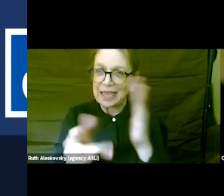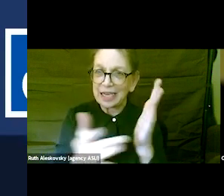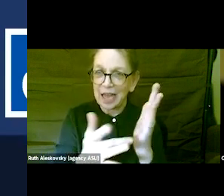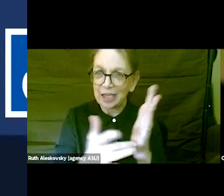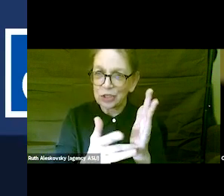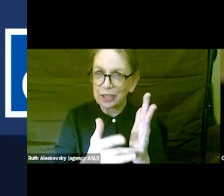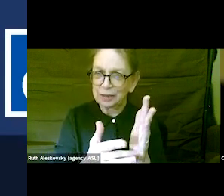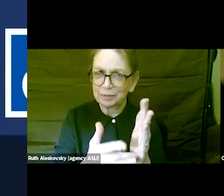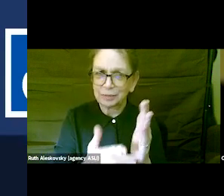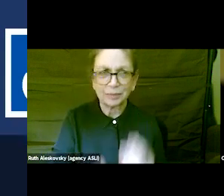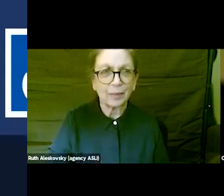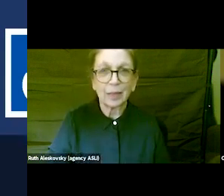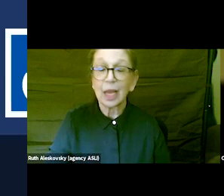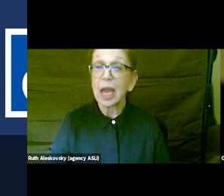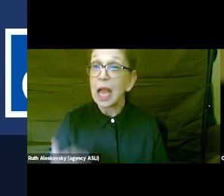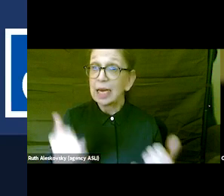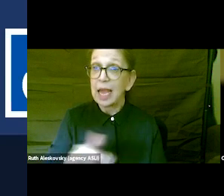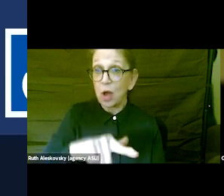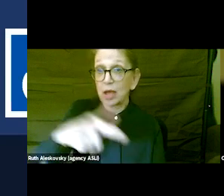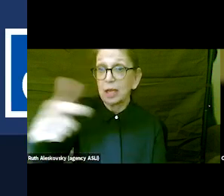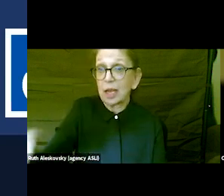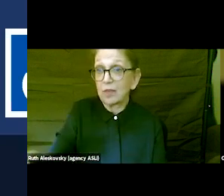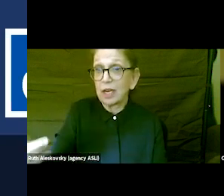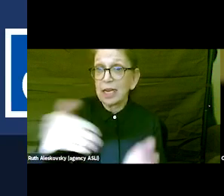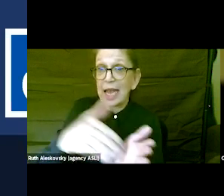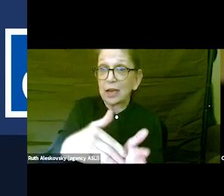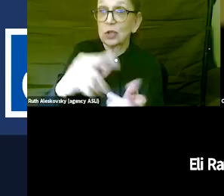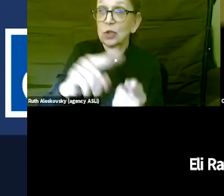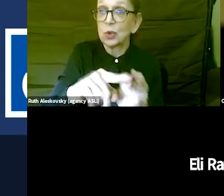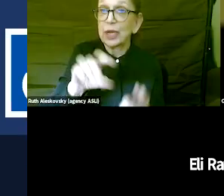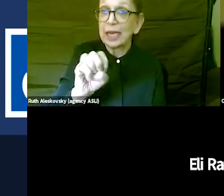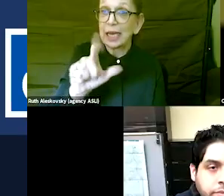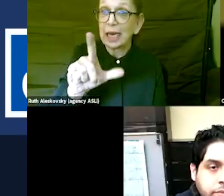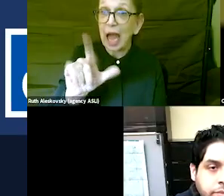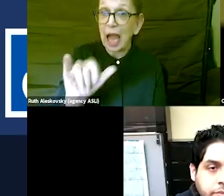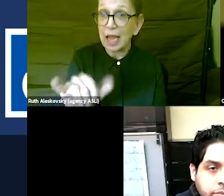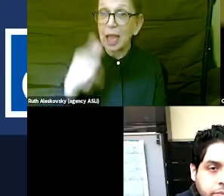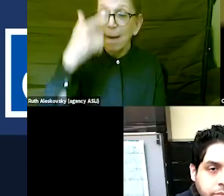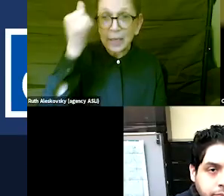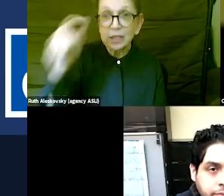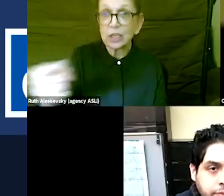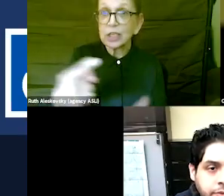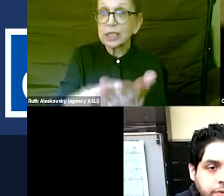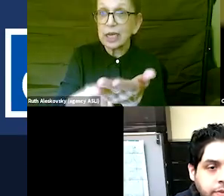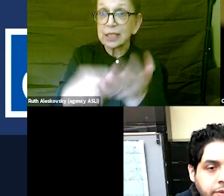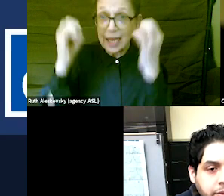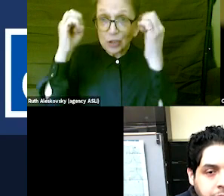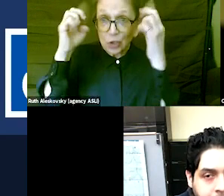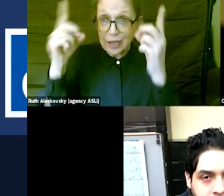I'm gonna pass it back over to Eli so he can discuss education a little bit more in detail. Thank you.